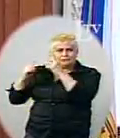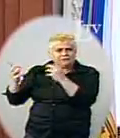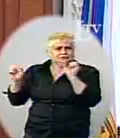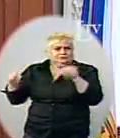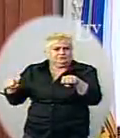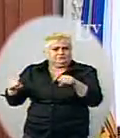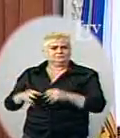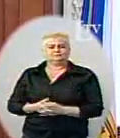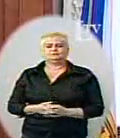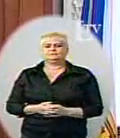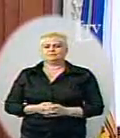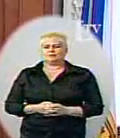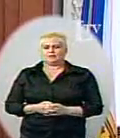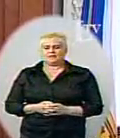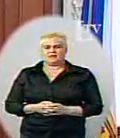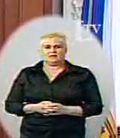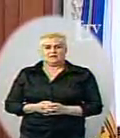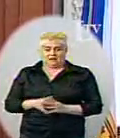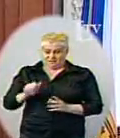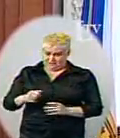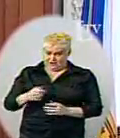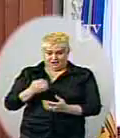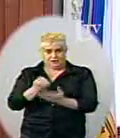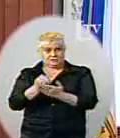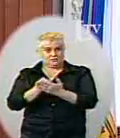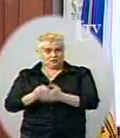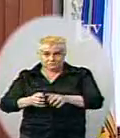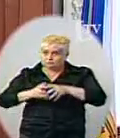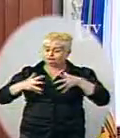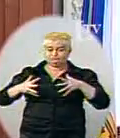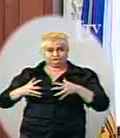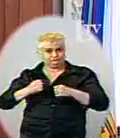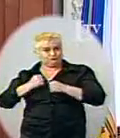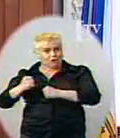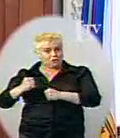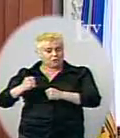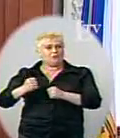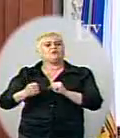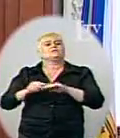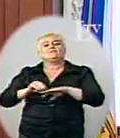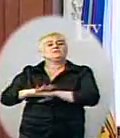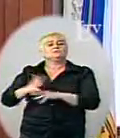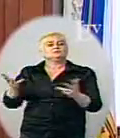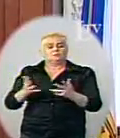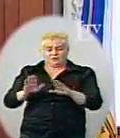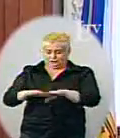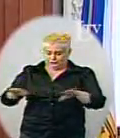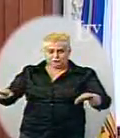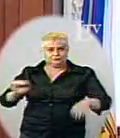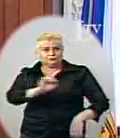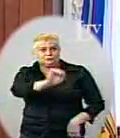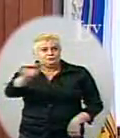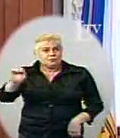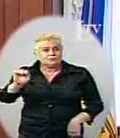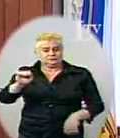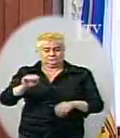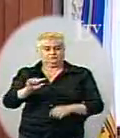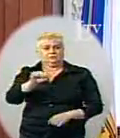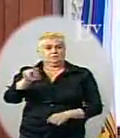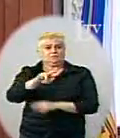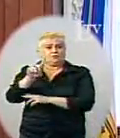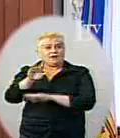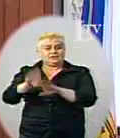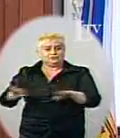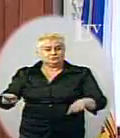A strong, vibrant economy will enable our children and grandchildren to find meaningful employment